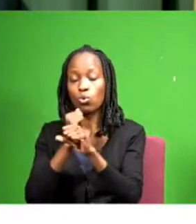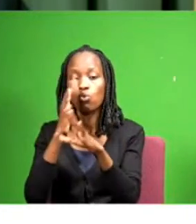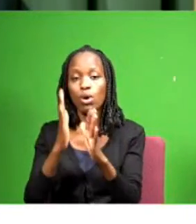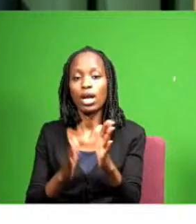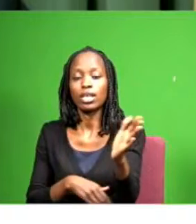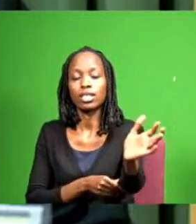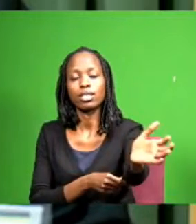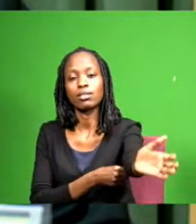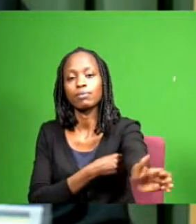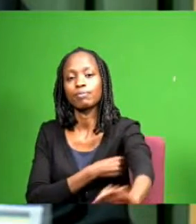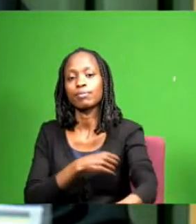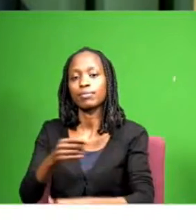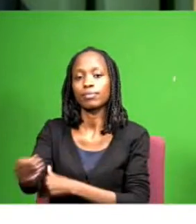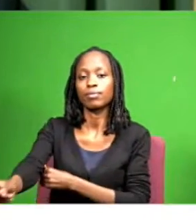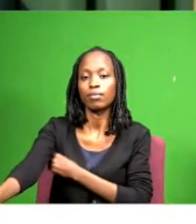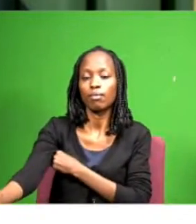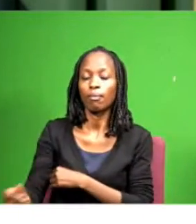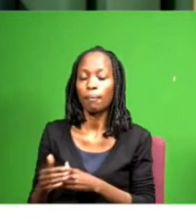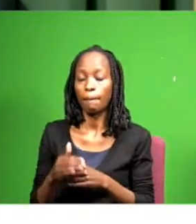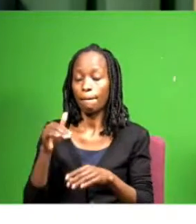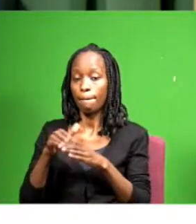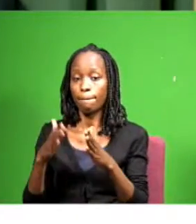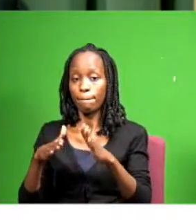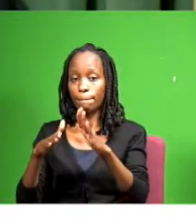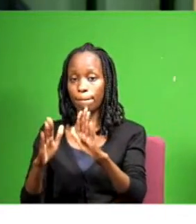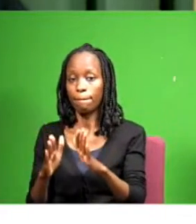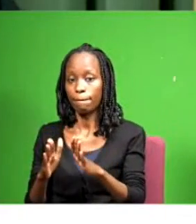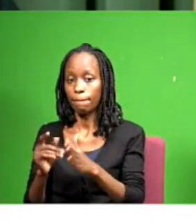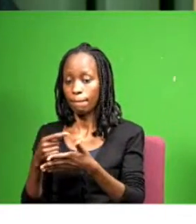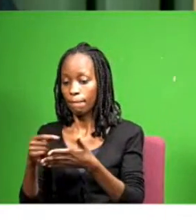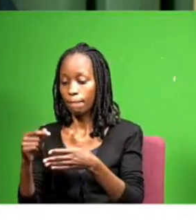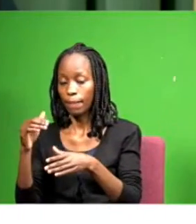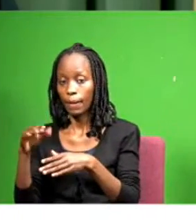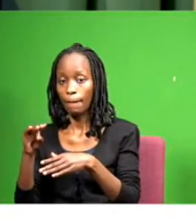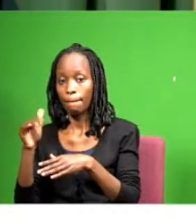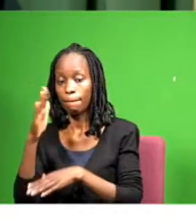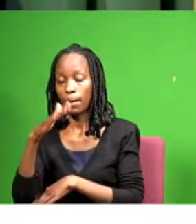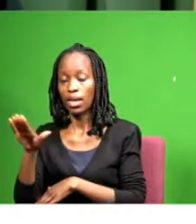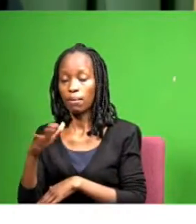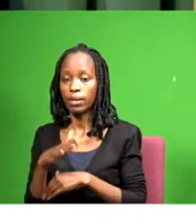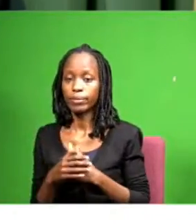of the judiciary in the manner prescribed by an act of Parliament.